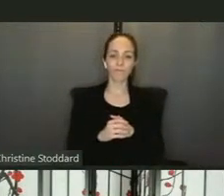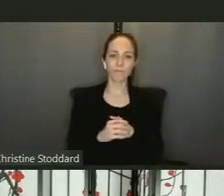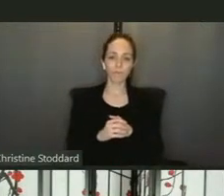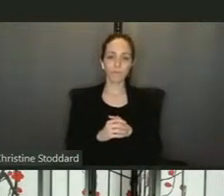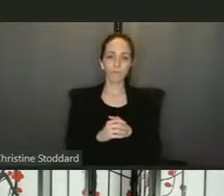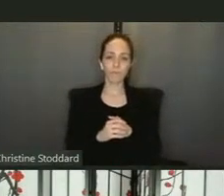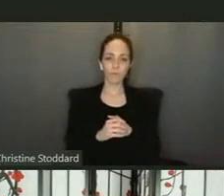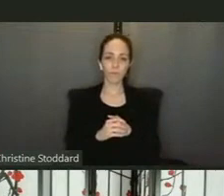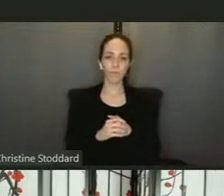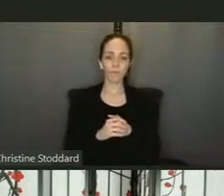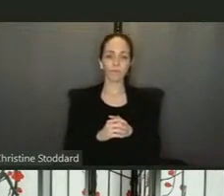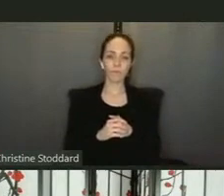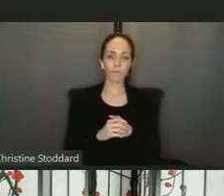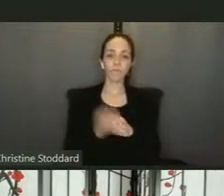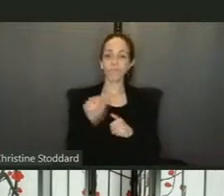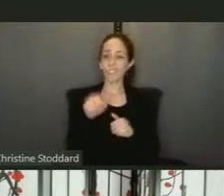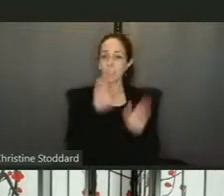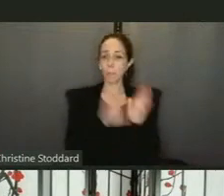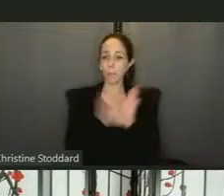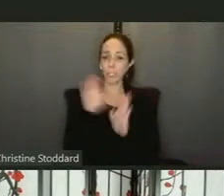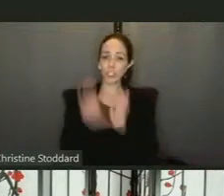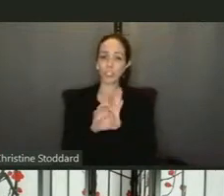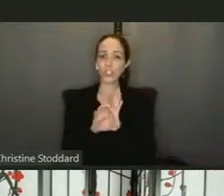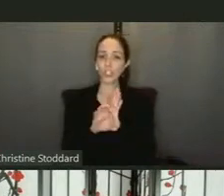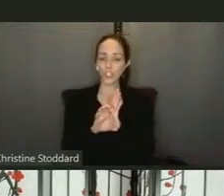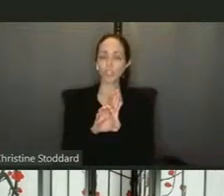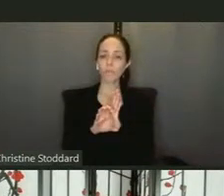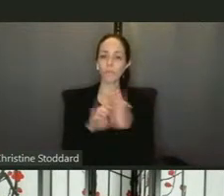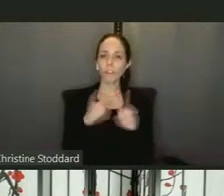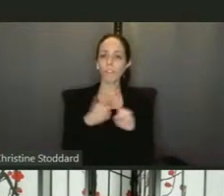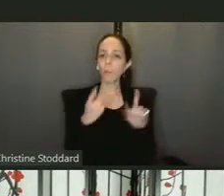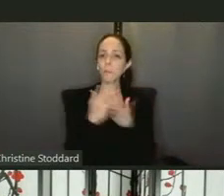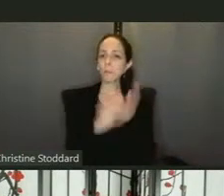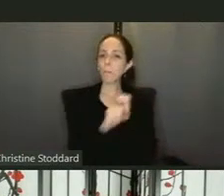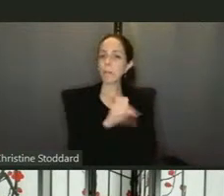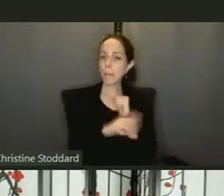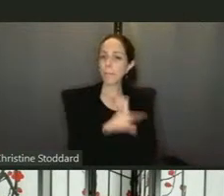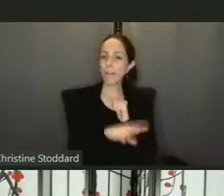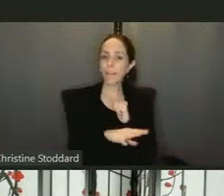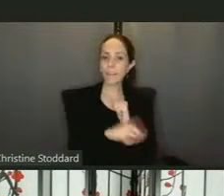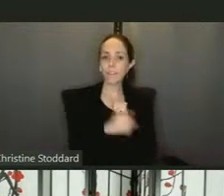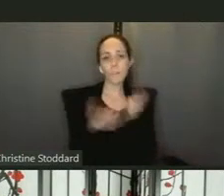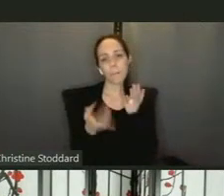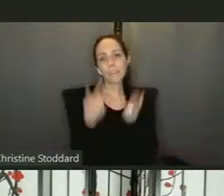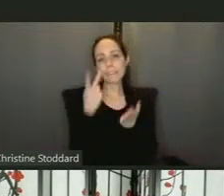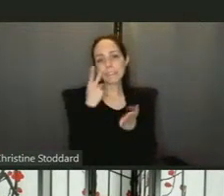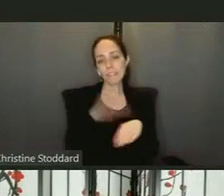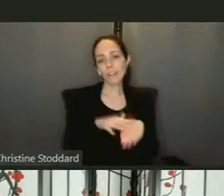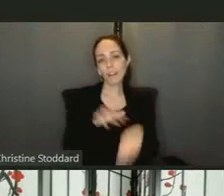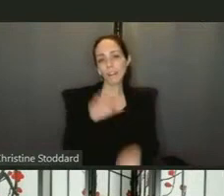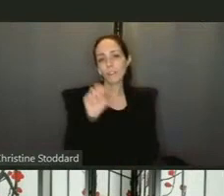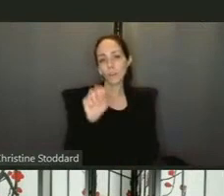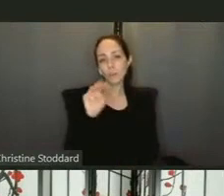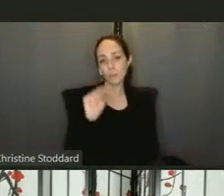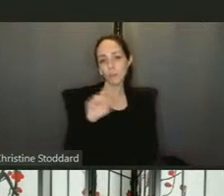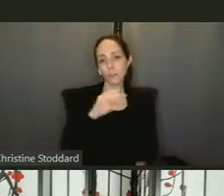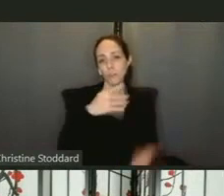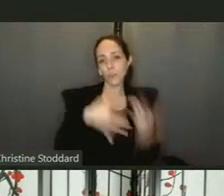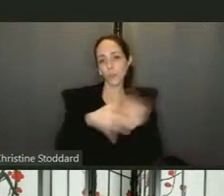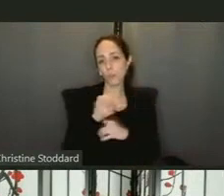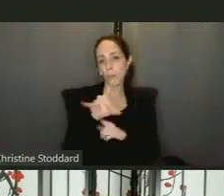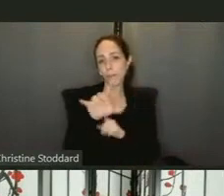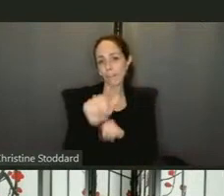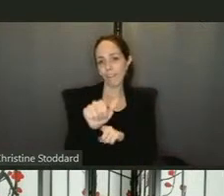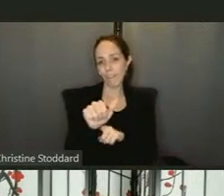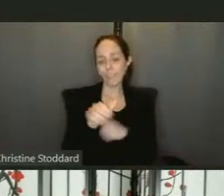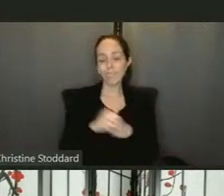So again, these are images from our digital media campaign that is likely you're on social media, you've seen it. Again, speaking to